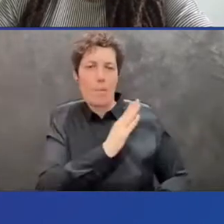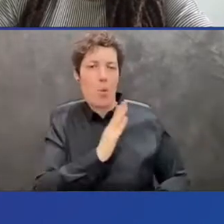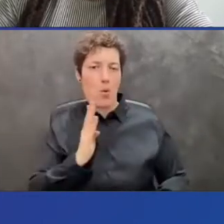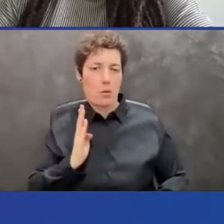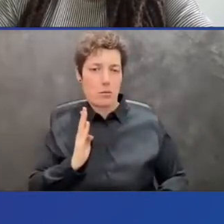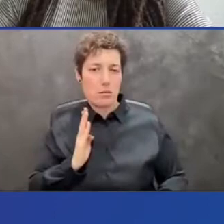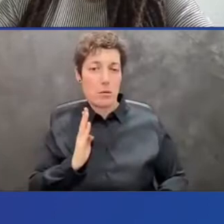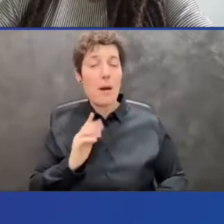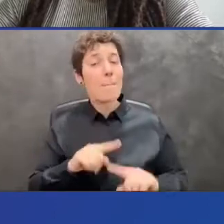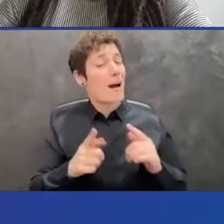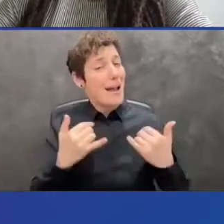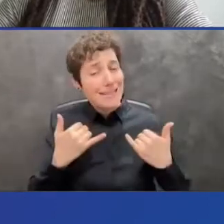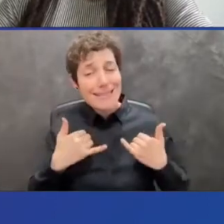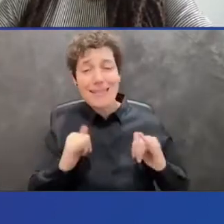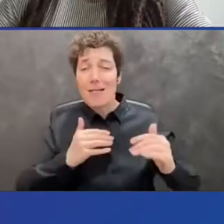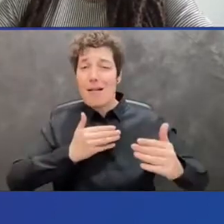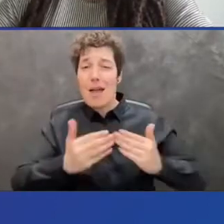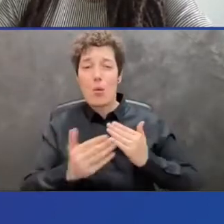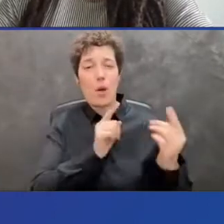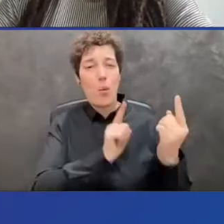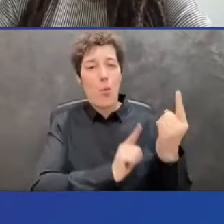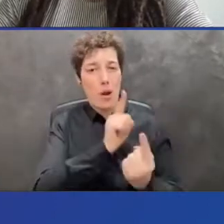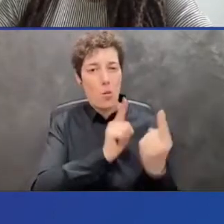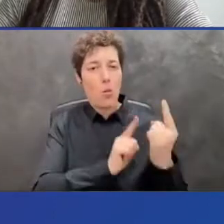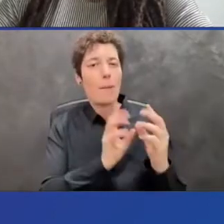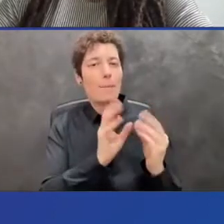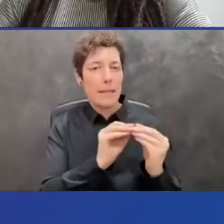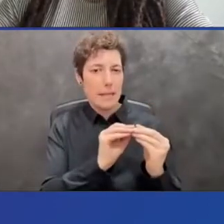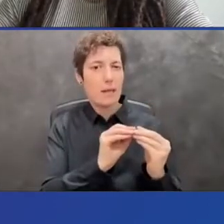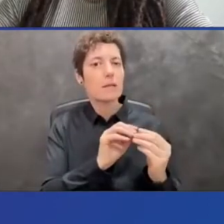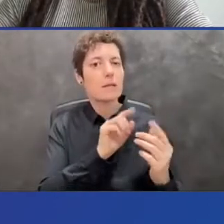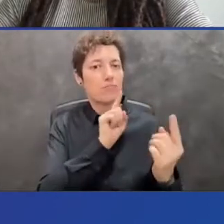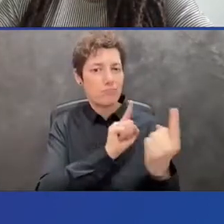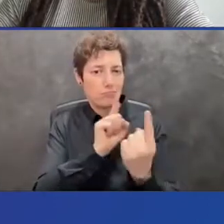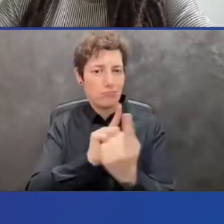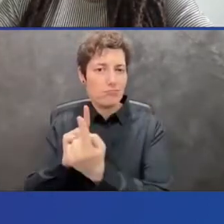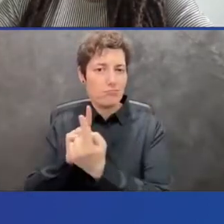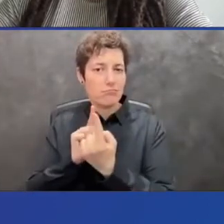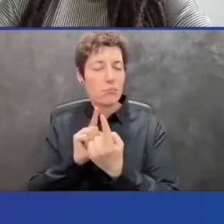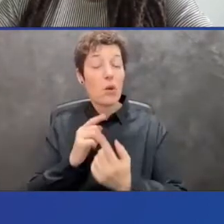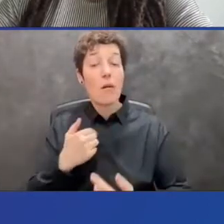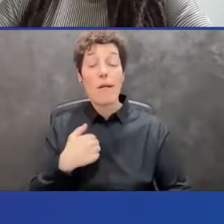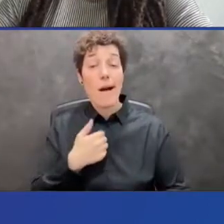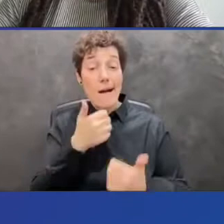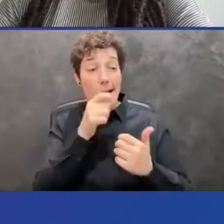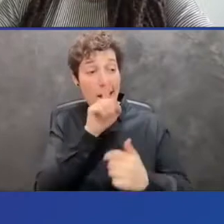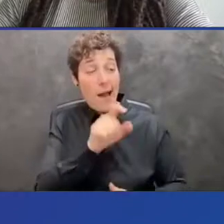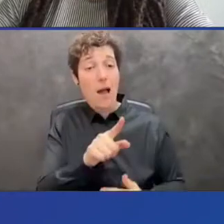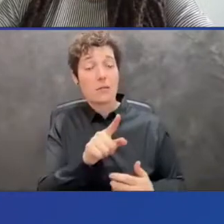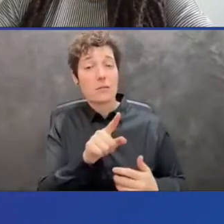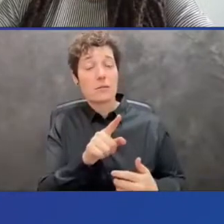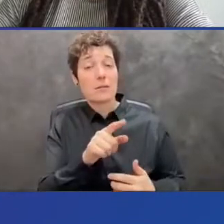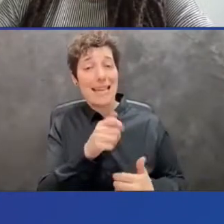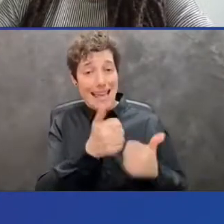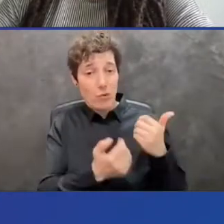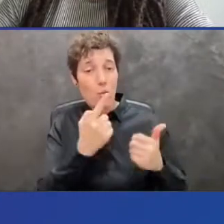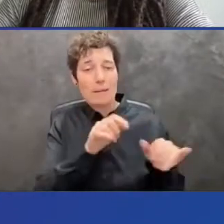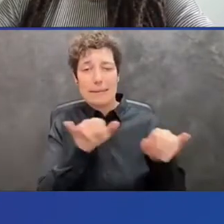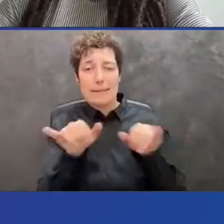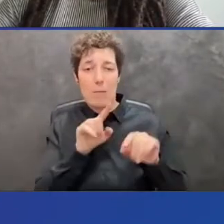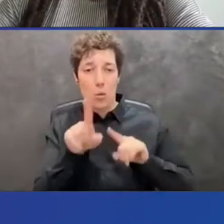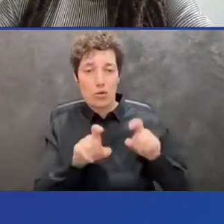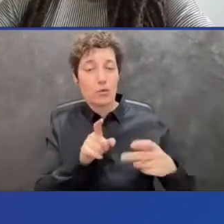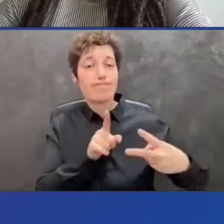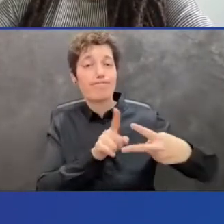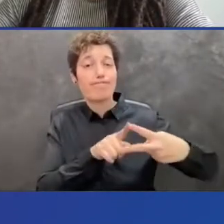did one-on-ones with them. And my question, I just had one question for them was it was a two-parter. It was like, what made you join the